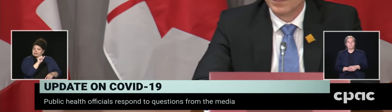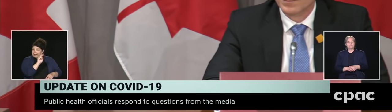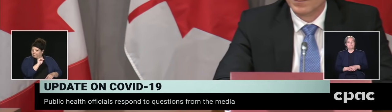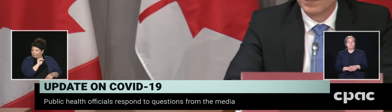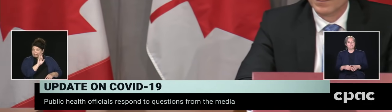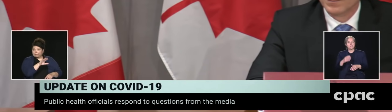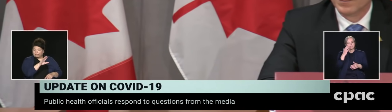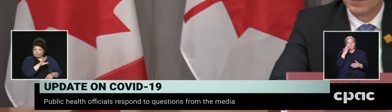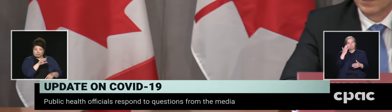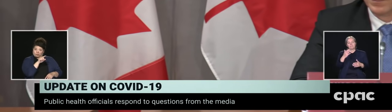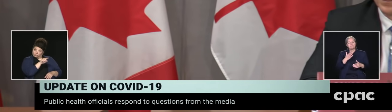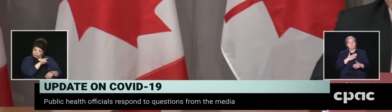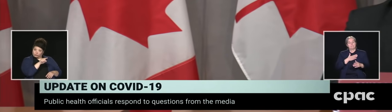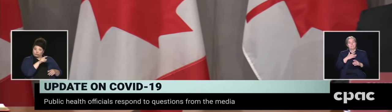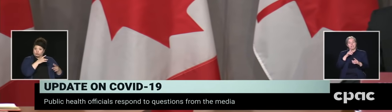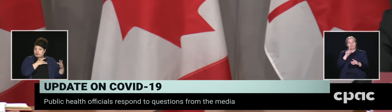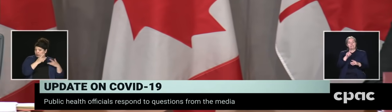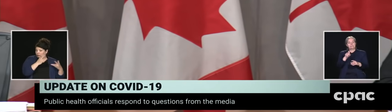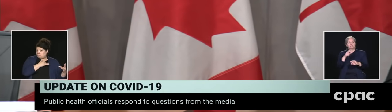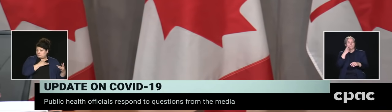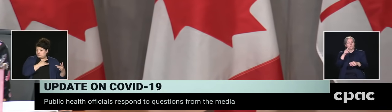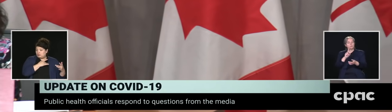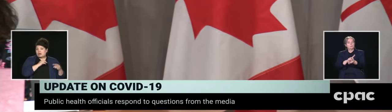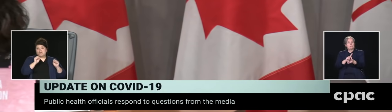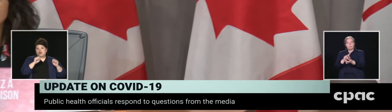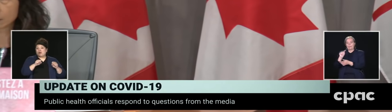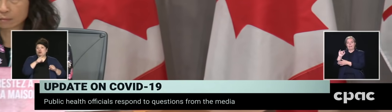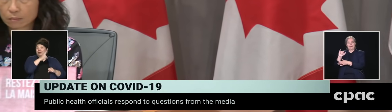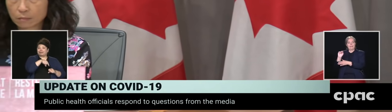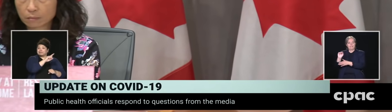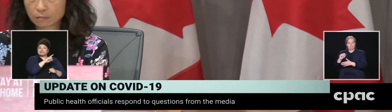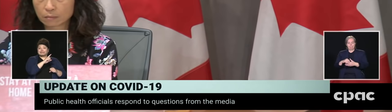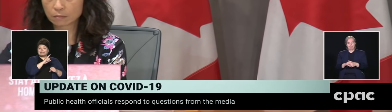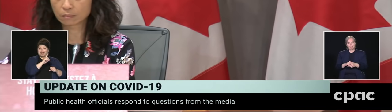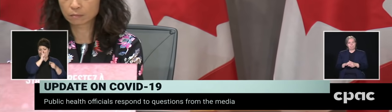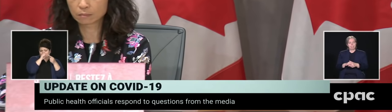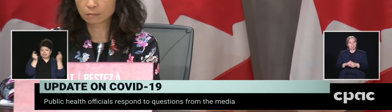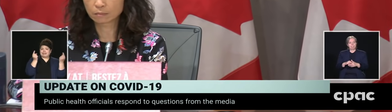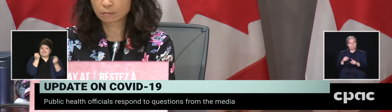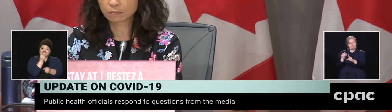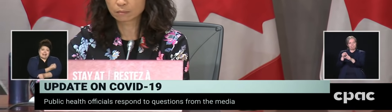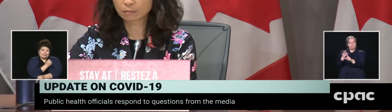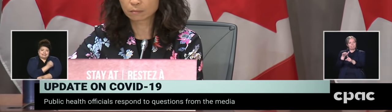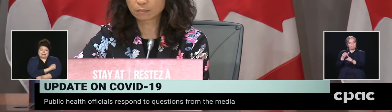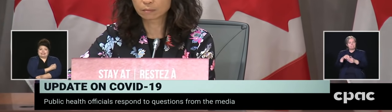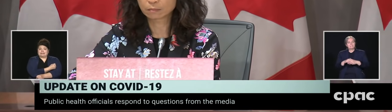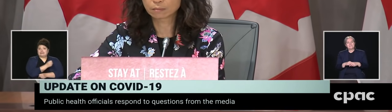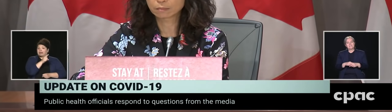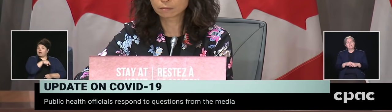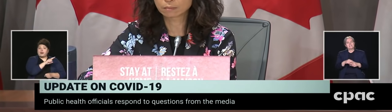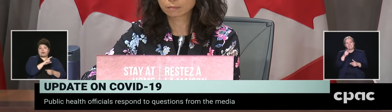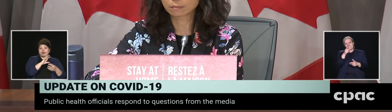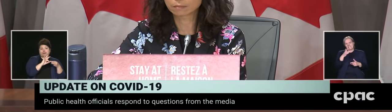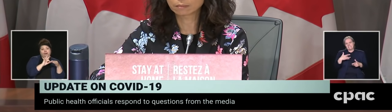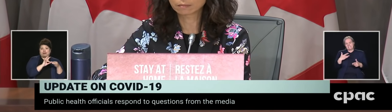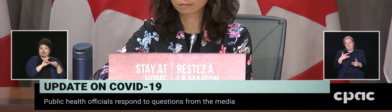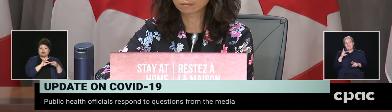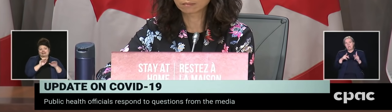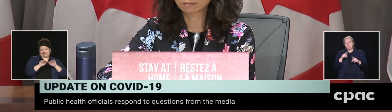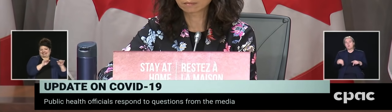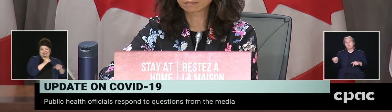an anti-vaxxer movement in Canada when it comes to the eventual COVID-19 vaccine? Is